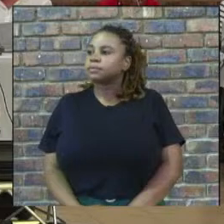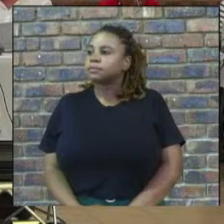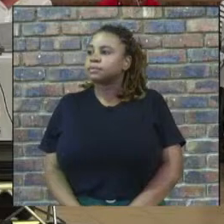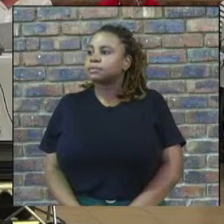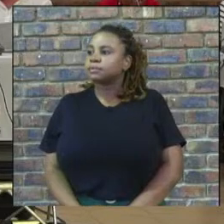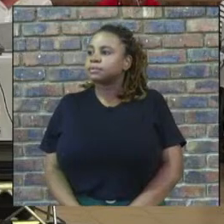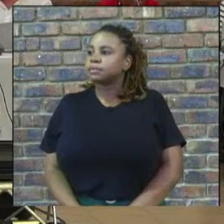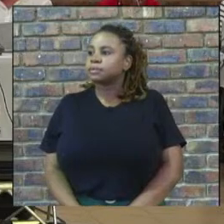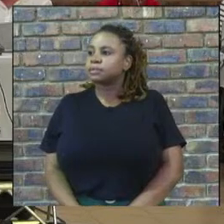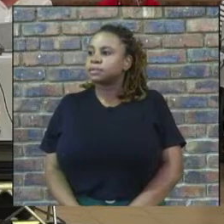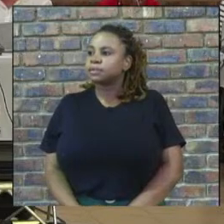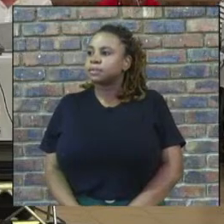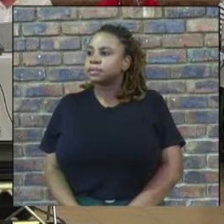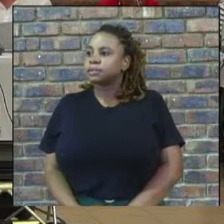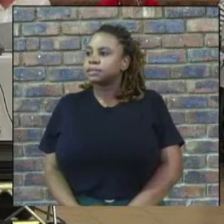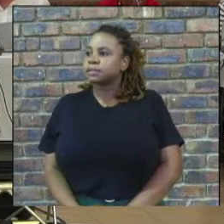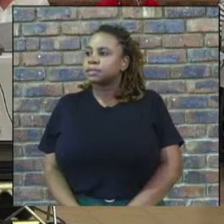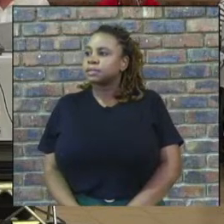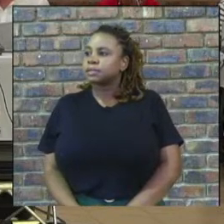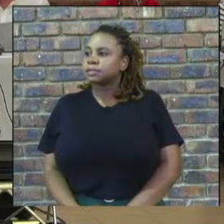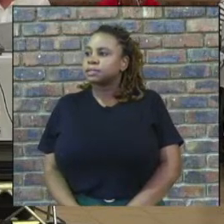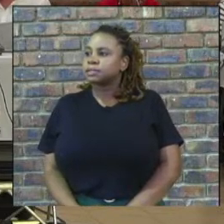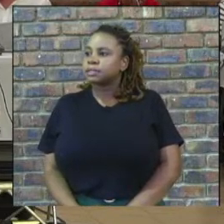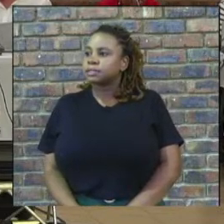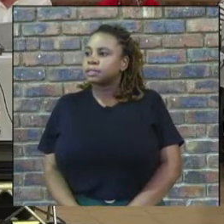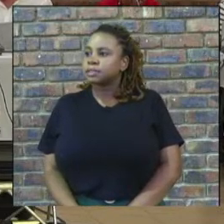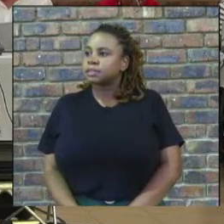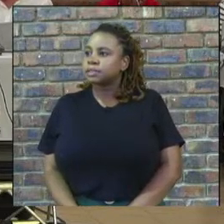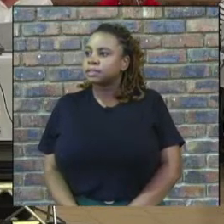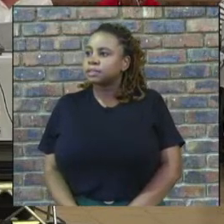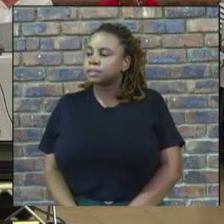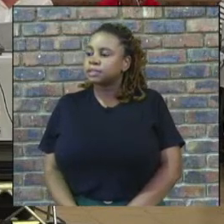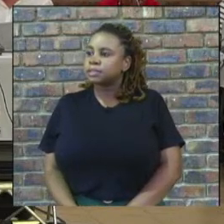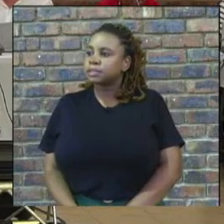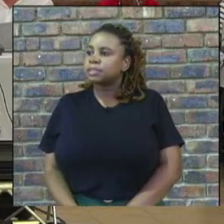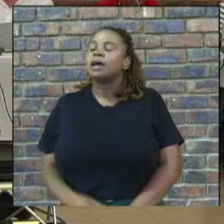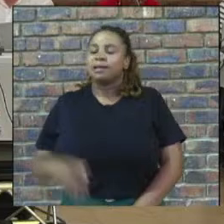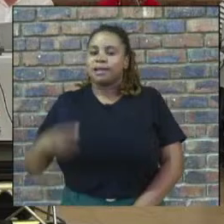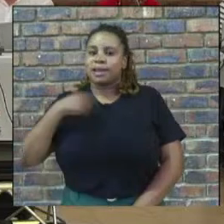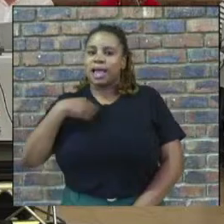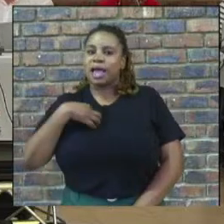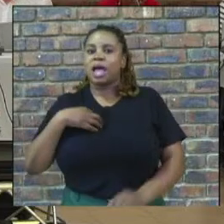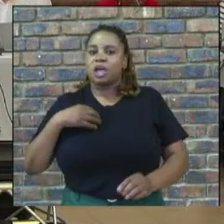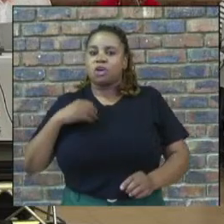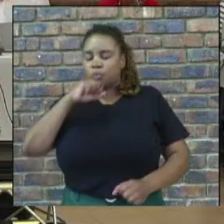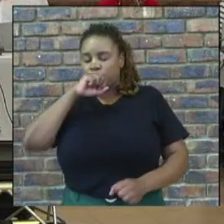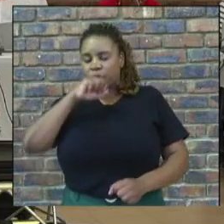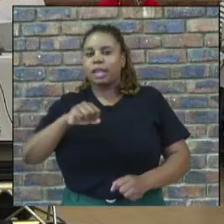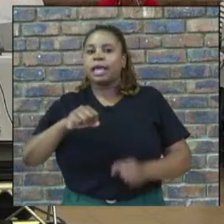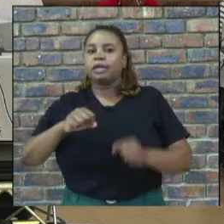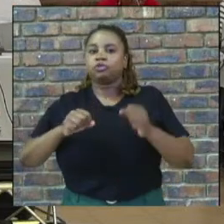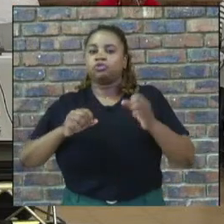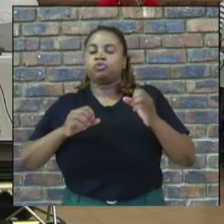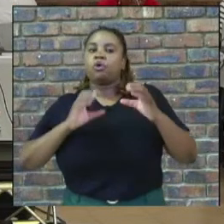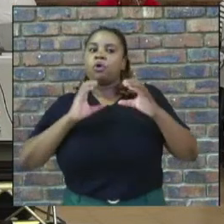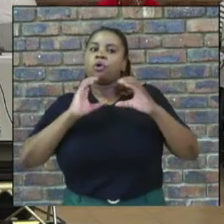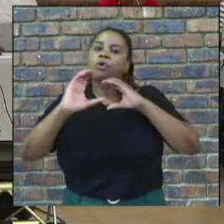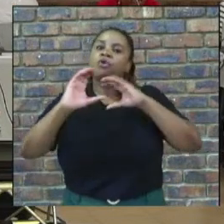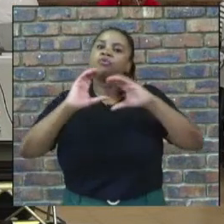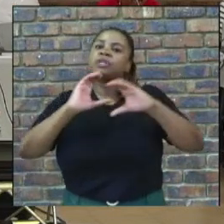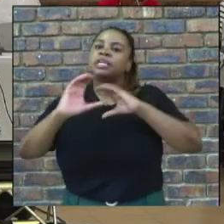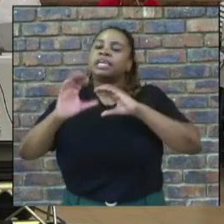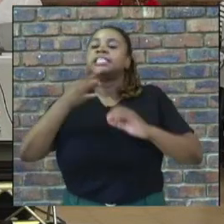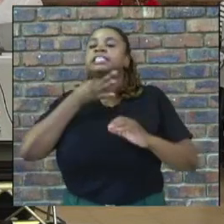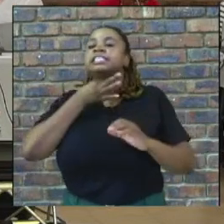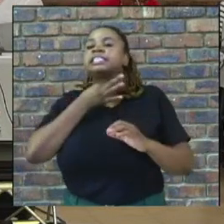afternoon again. I would like to communicate in English so that the people who are holding the